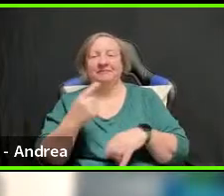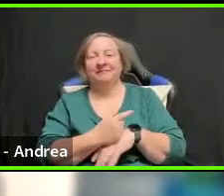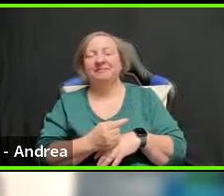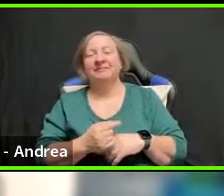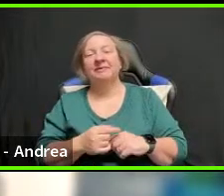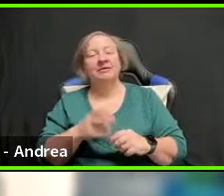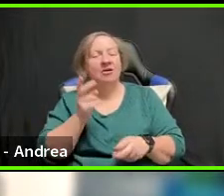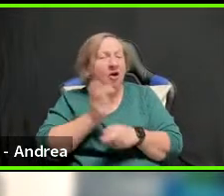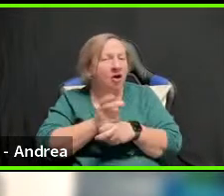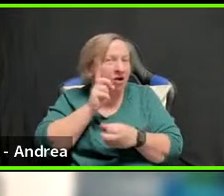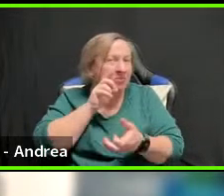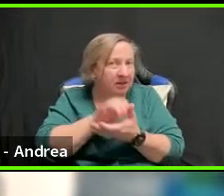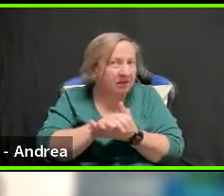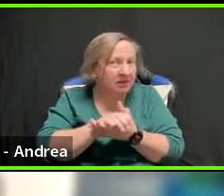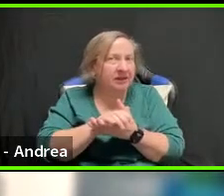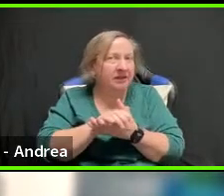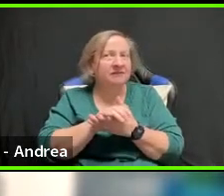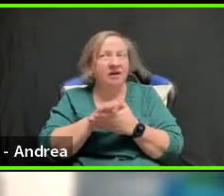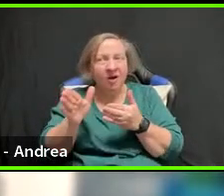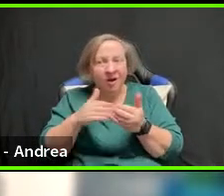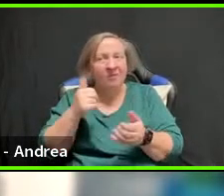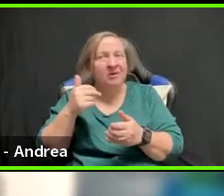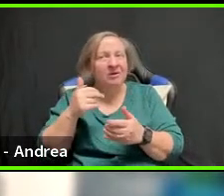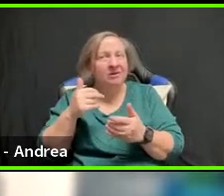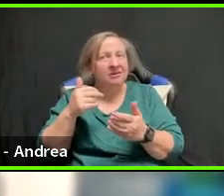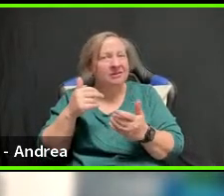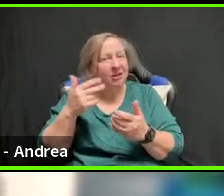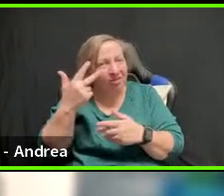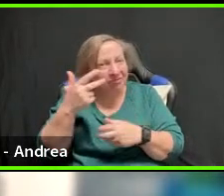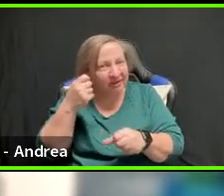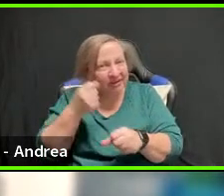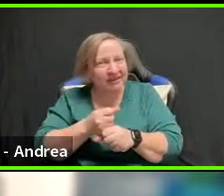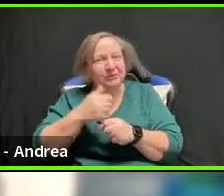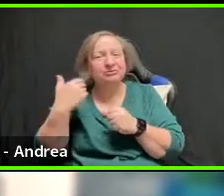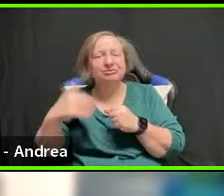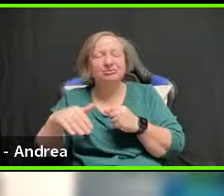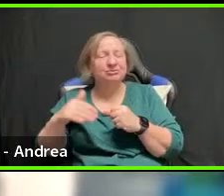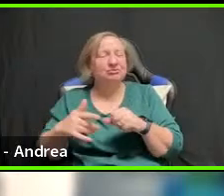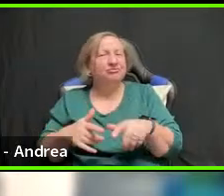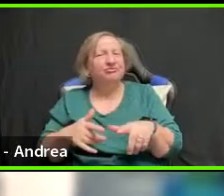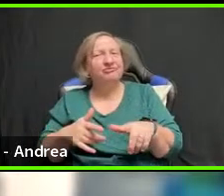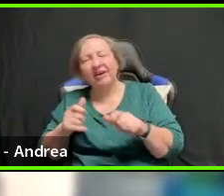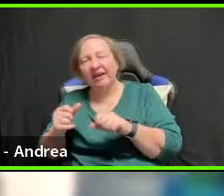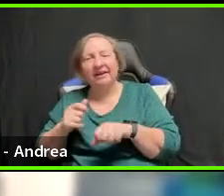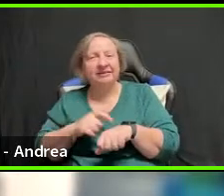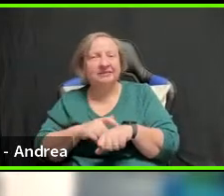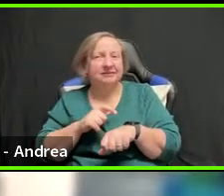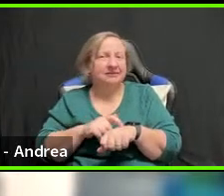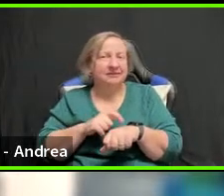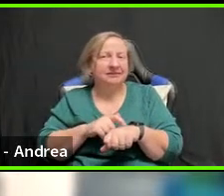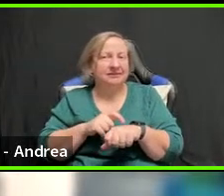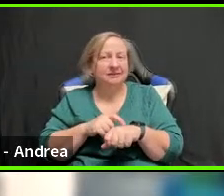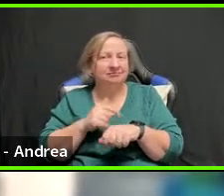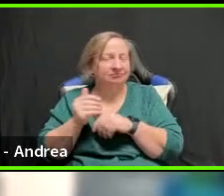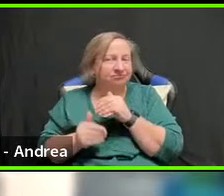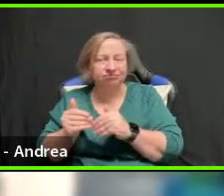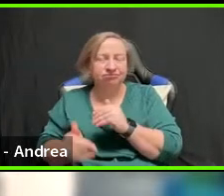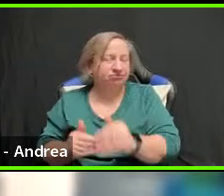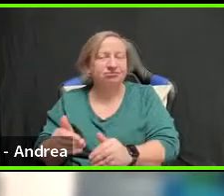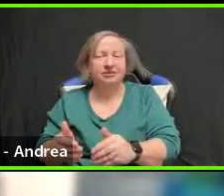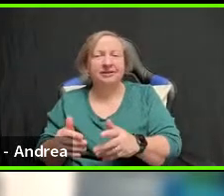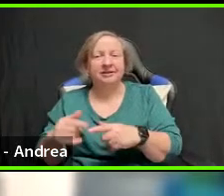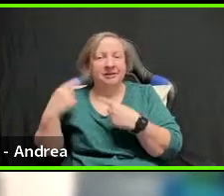that we're going on 3 years. It's amazing how fast the time is passing and